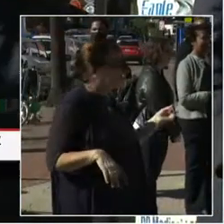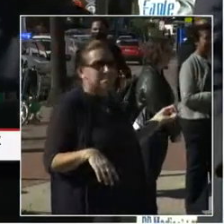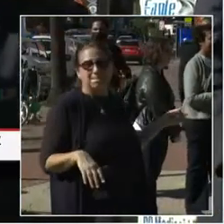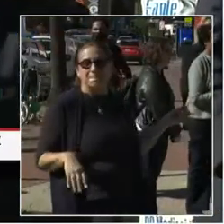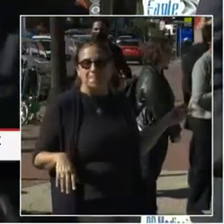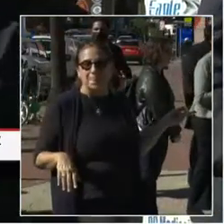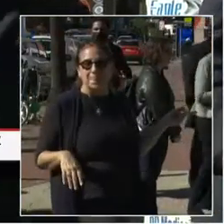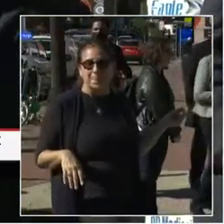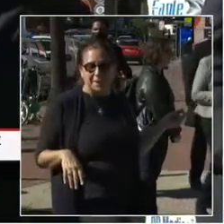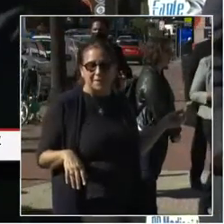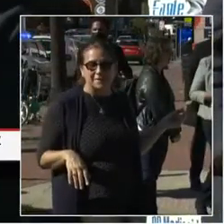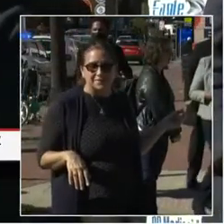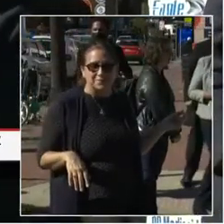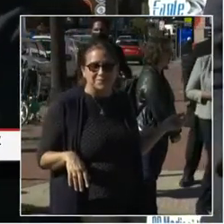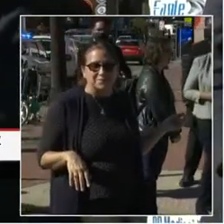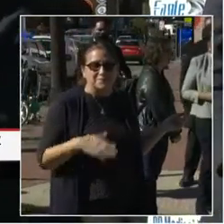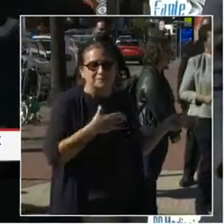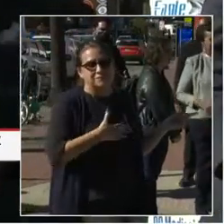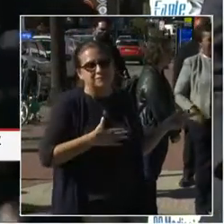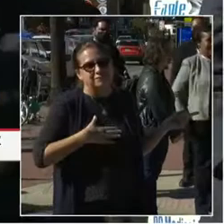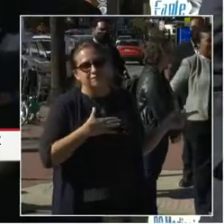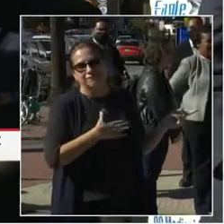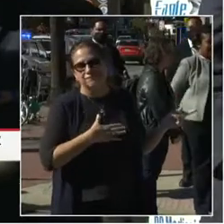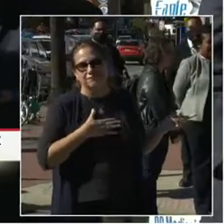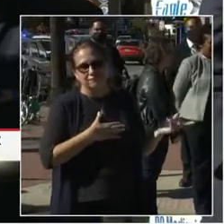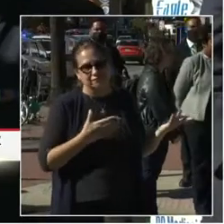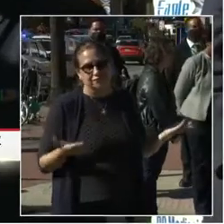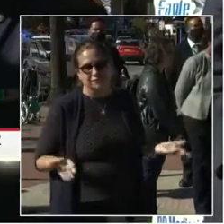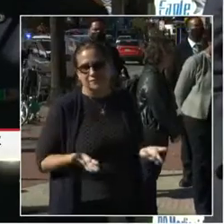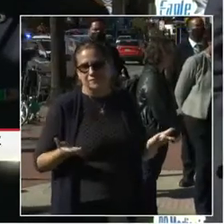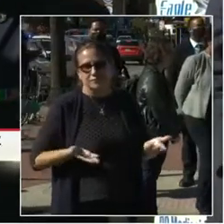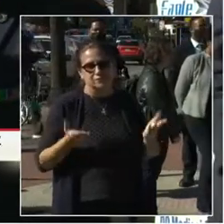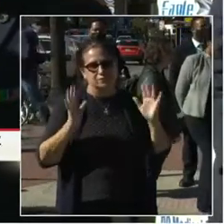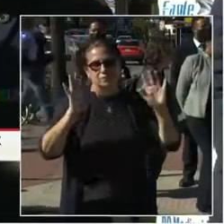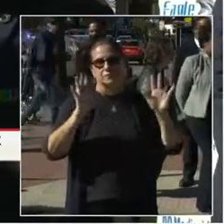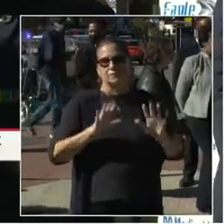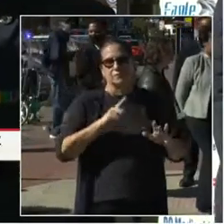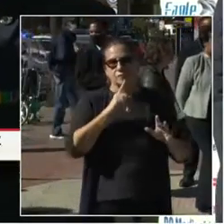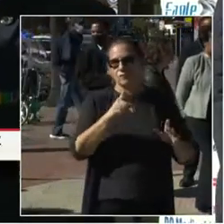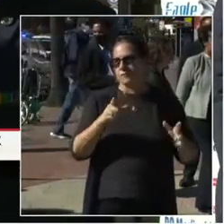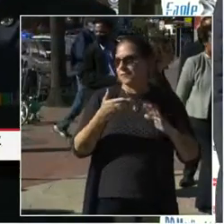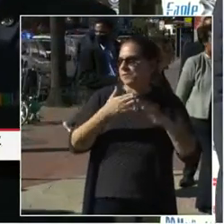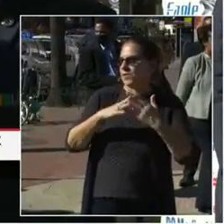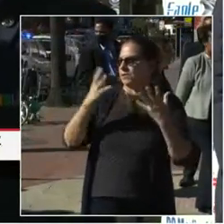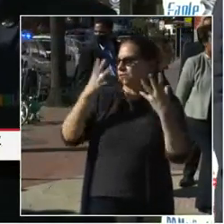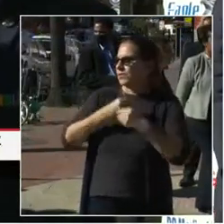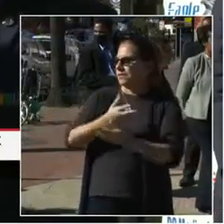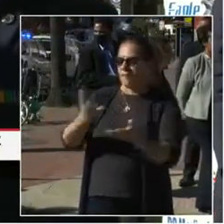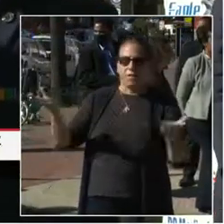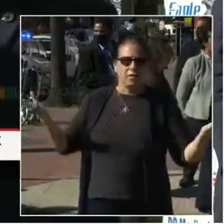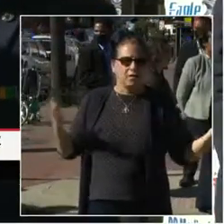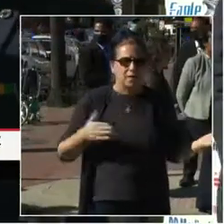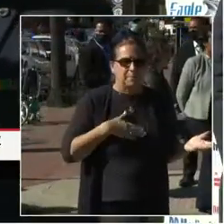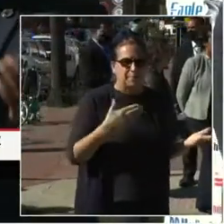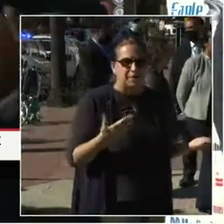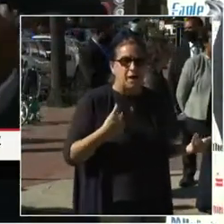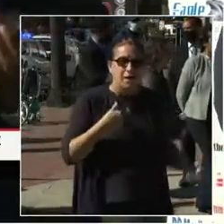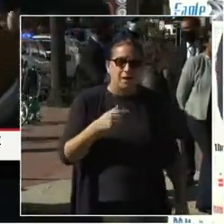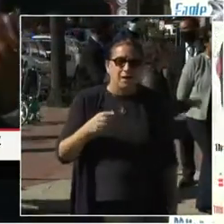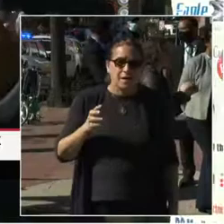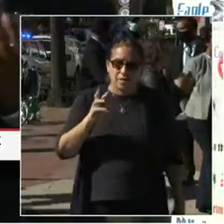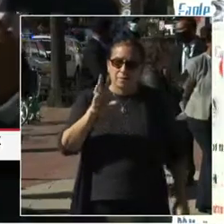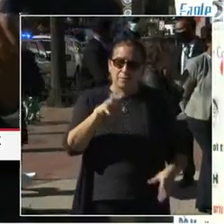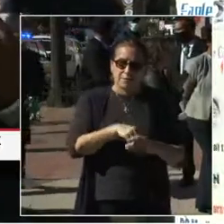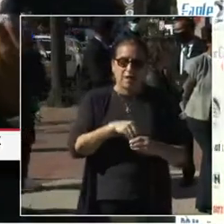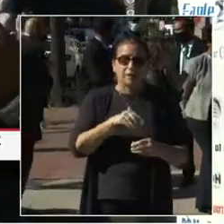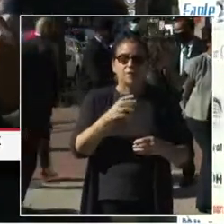Well, it's been a pleasure to serve this amazing community in this beautiful city for 63 years.